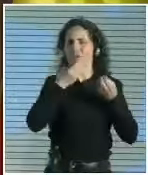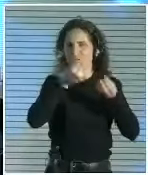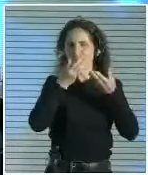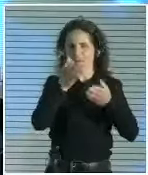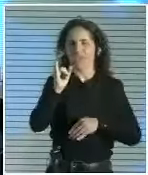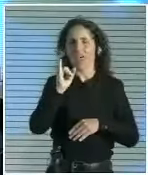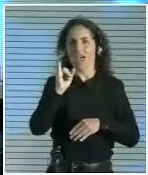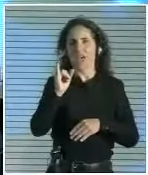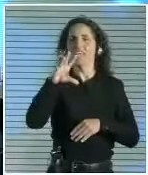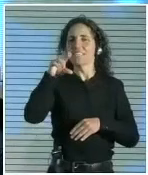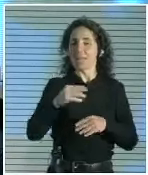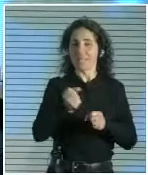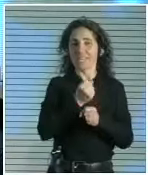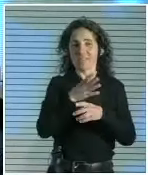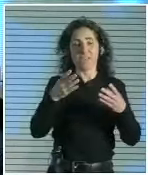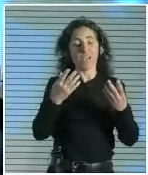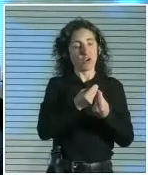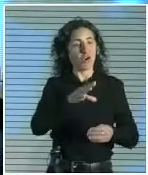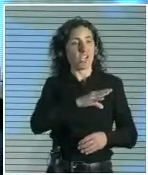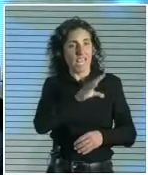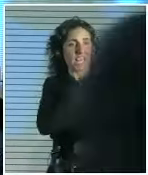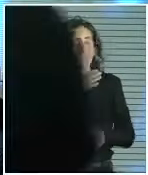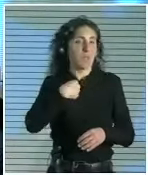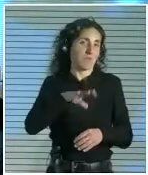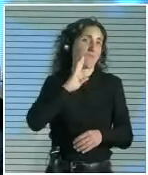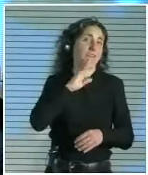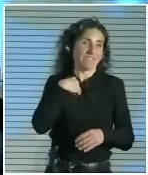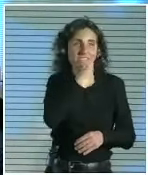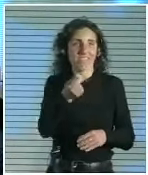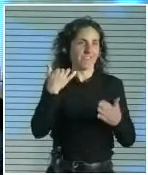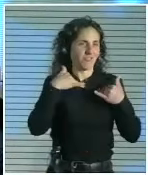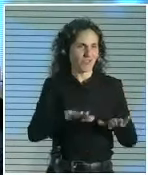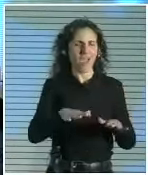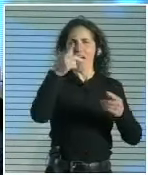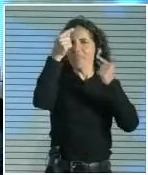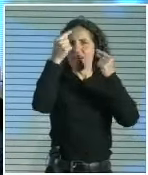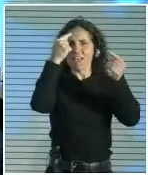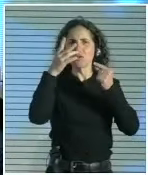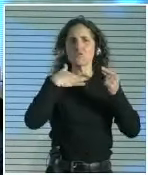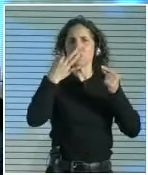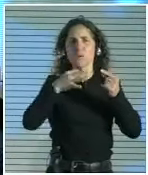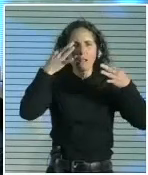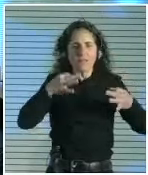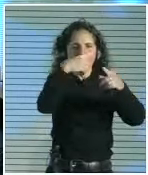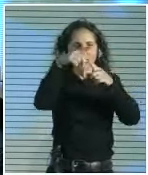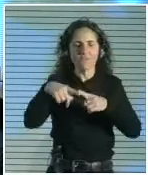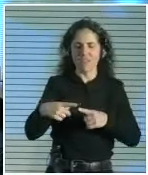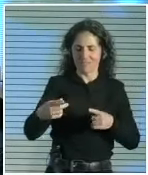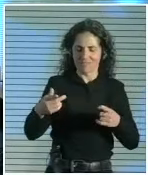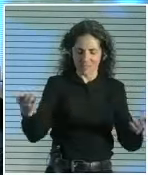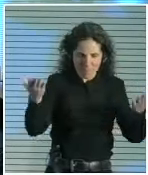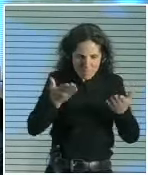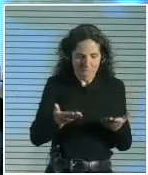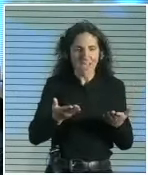data shows different results as the professor showed yesterday, but it's a good point, and that's the next step on our program as well. How can we create, and this is